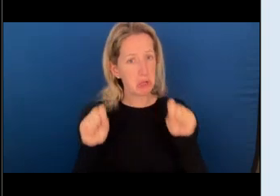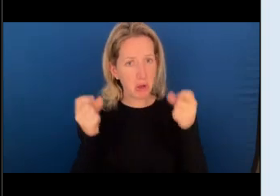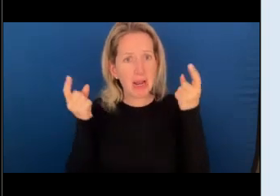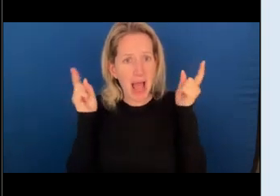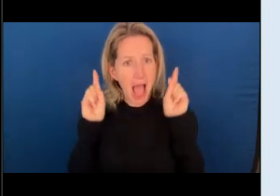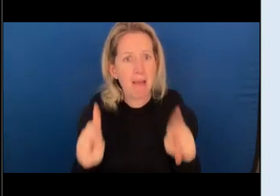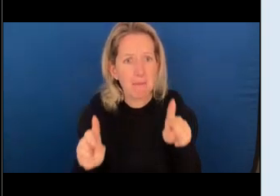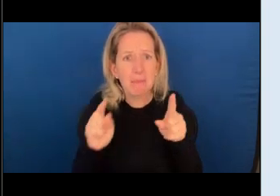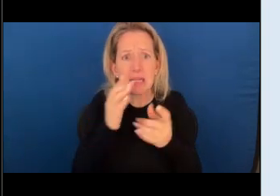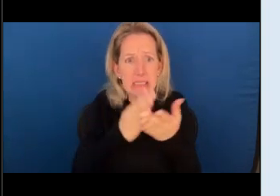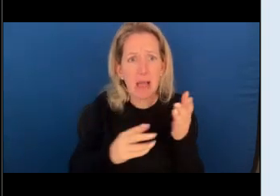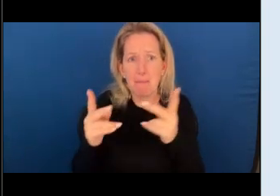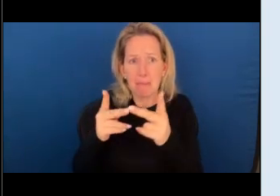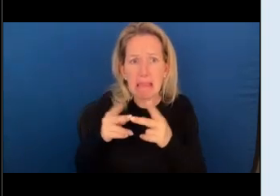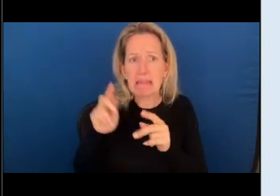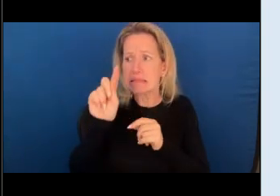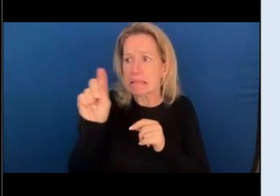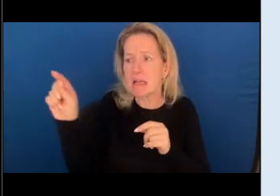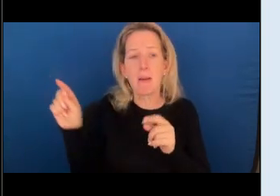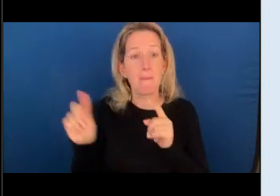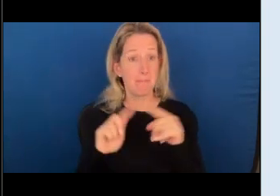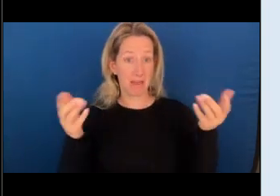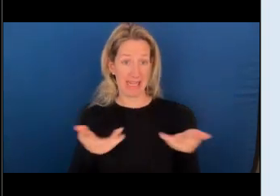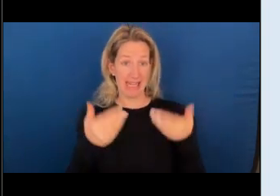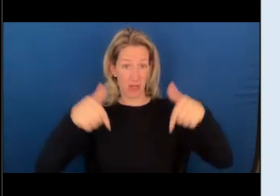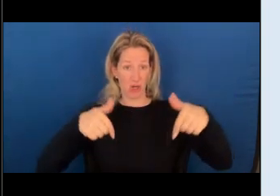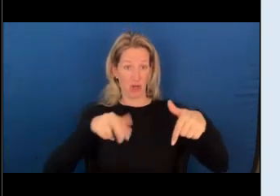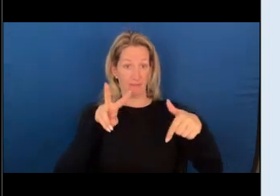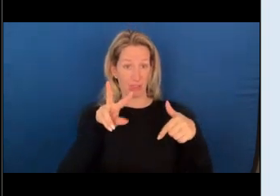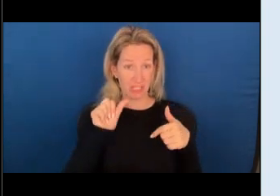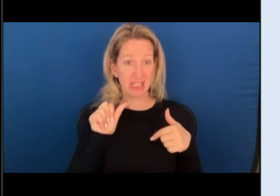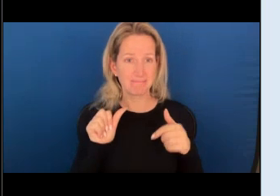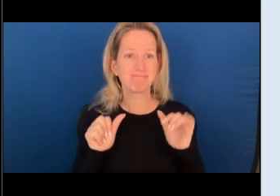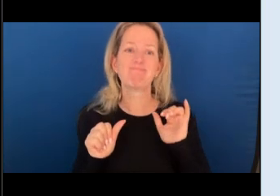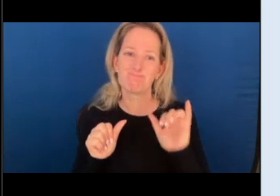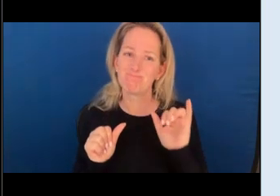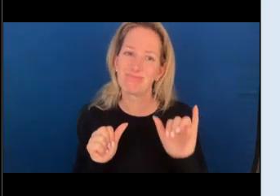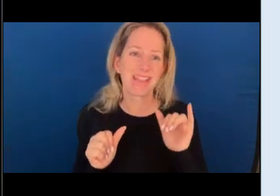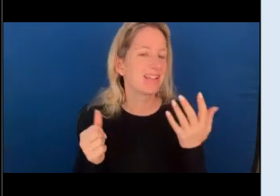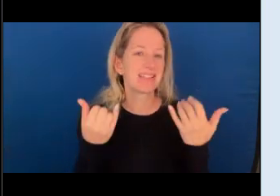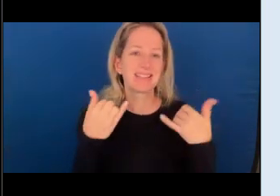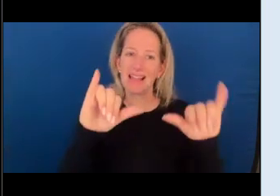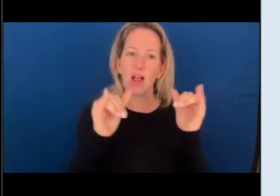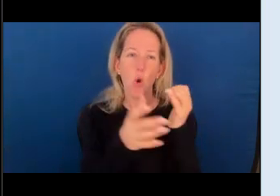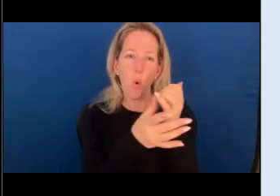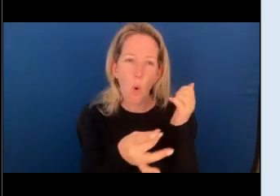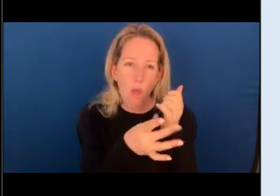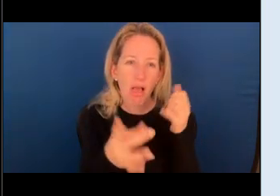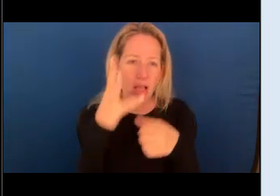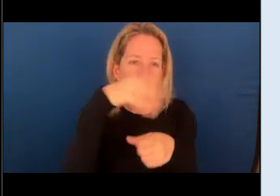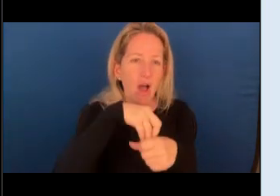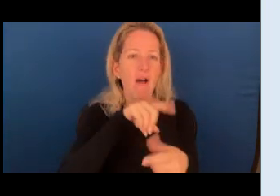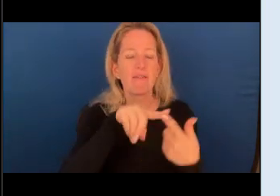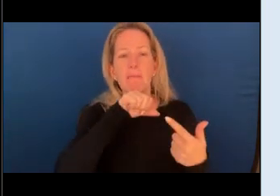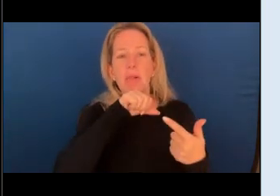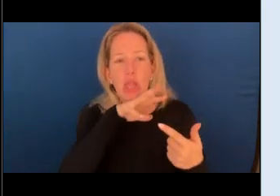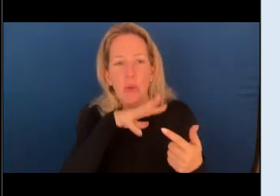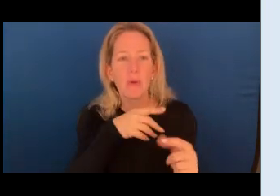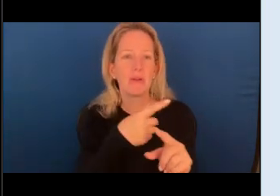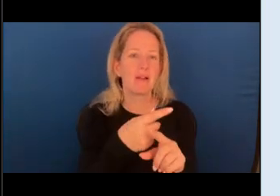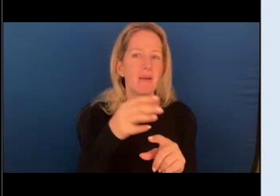still have oils in them. They still are polluting from like the paint chips microplastics. They're still a navigational